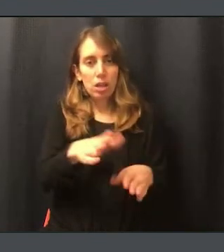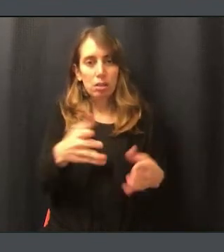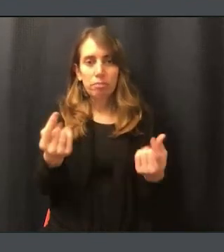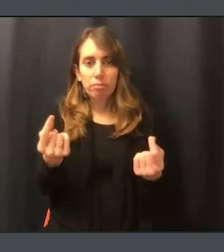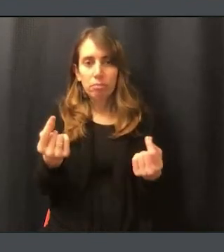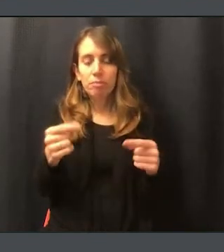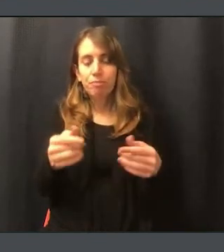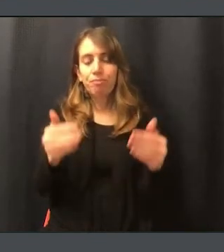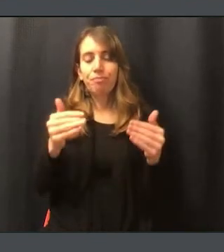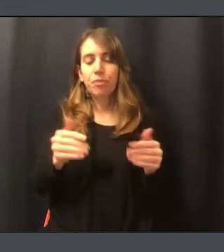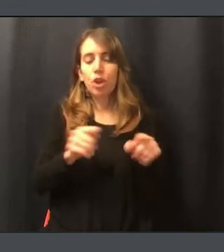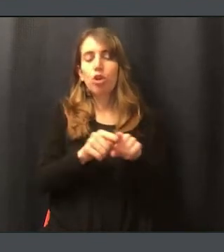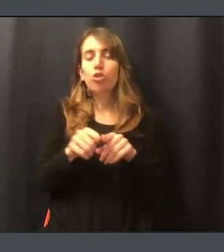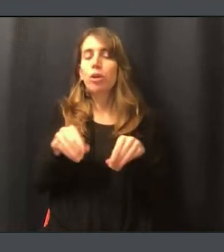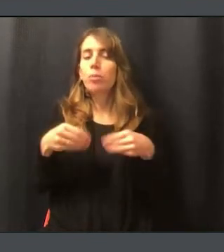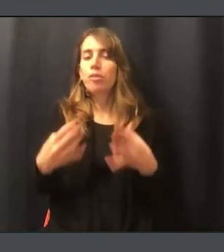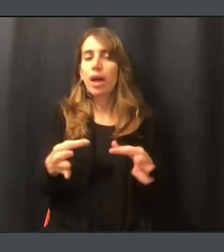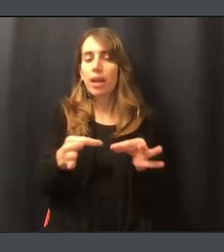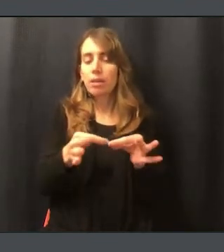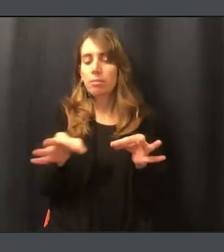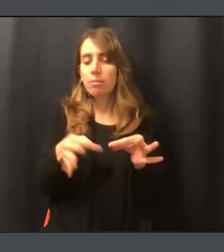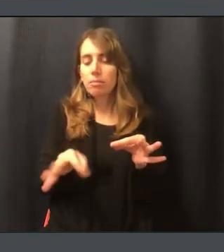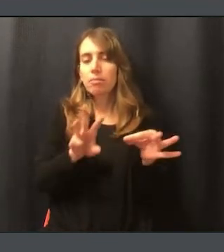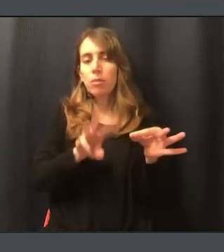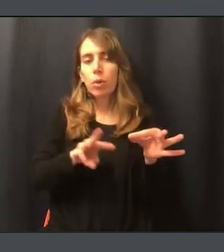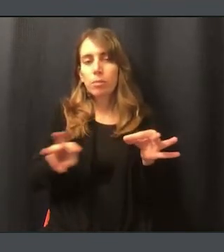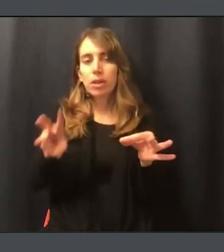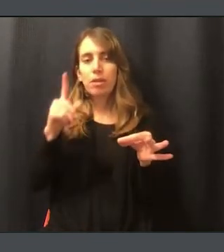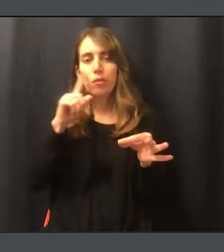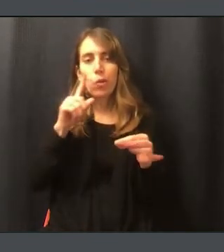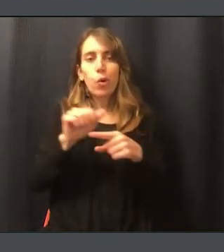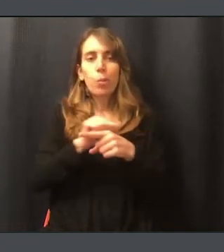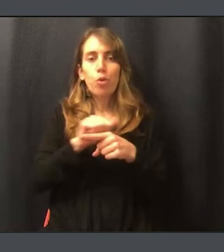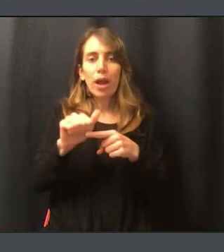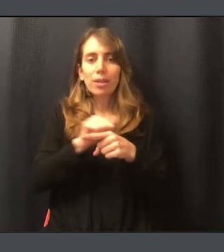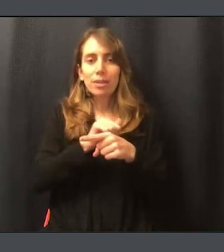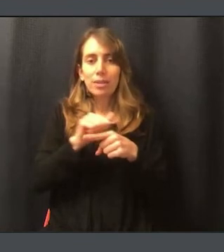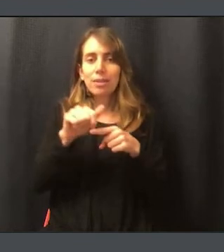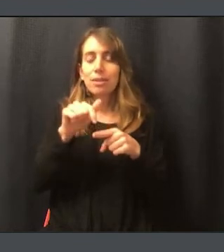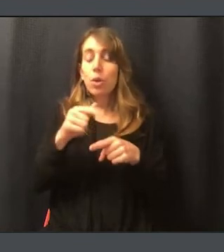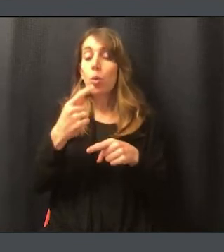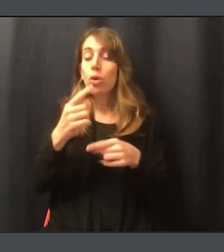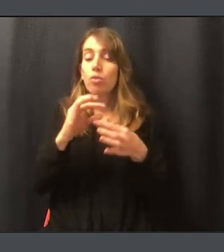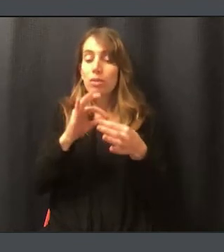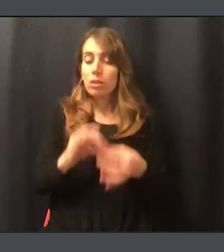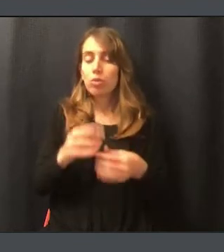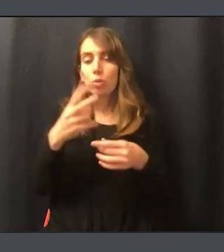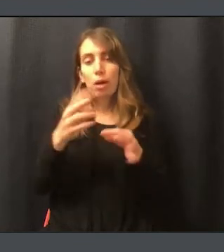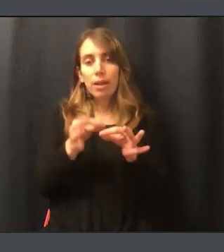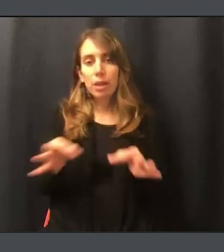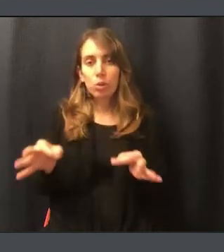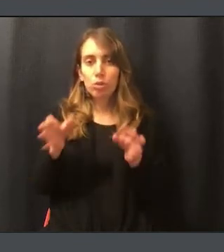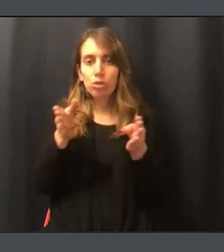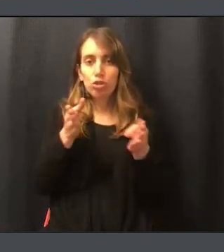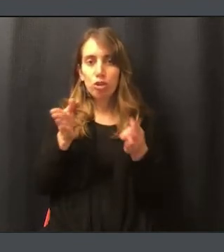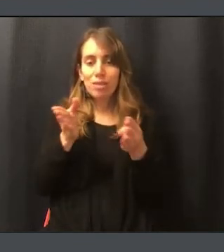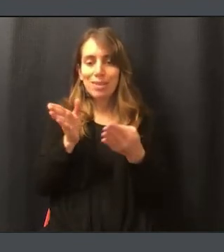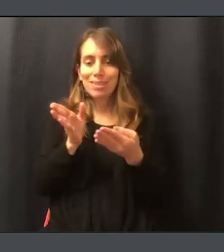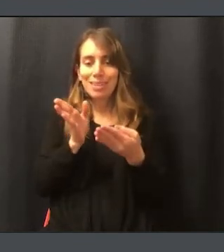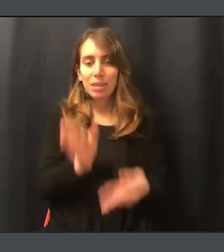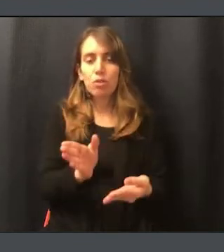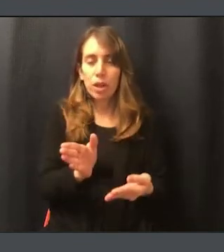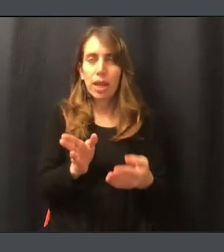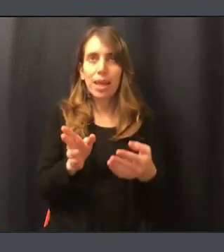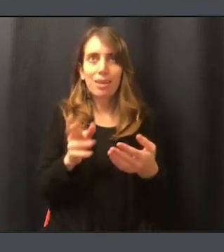provided this practice portal for multiple issues. One of them has to do with bilingual service delivery and addresses a lot of these issues, right?